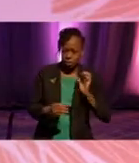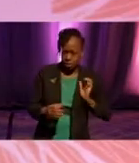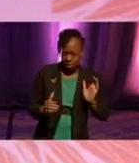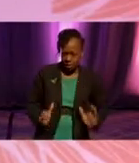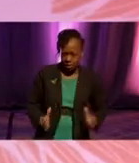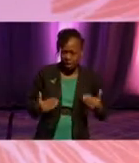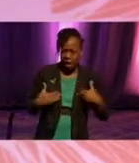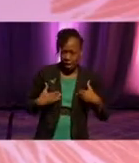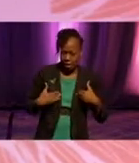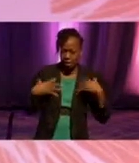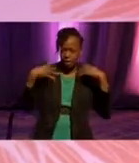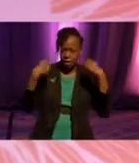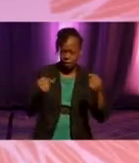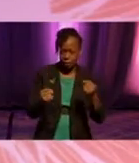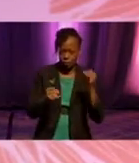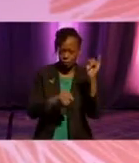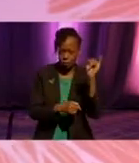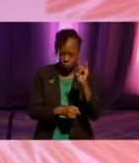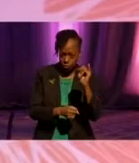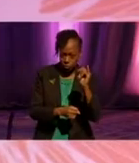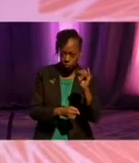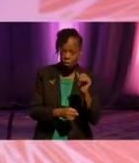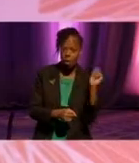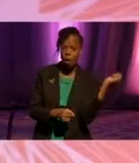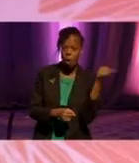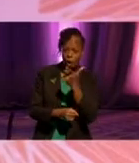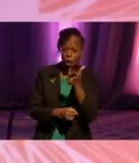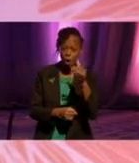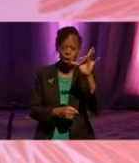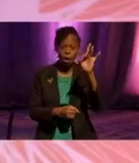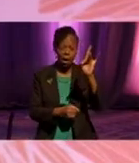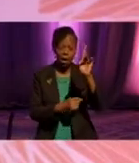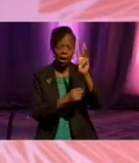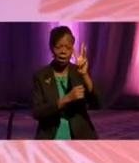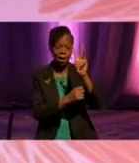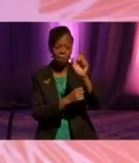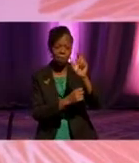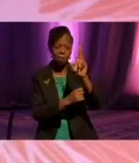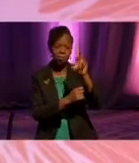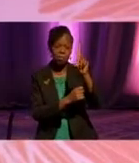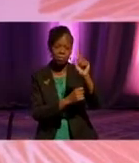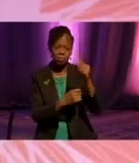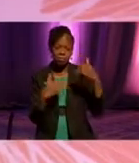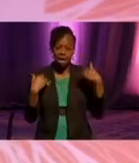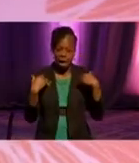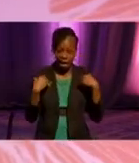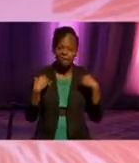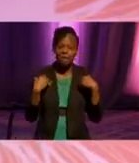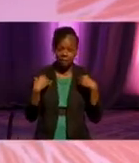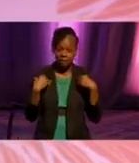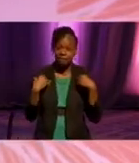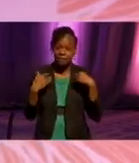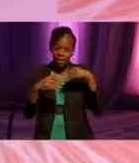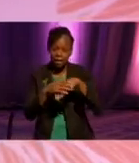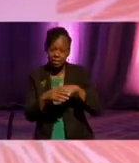ward. Of our city in all 8 wards. And so sometimes when we talk about